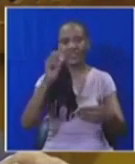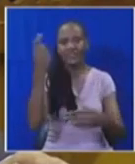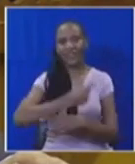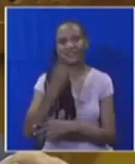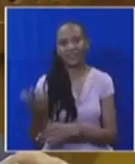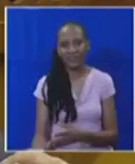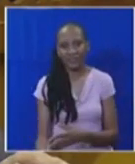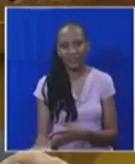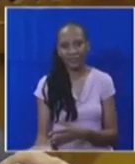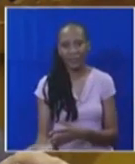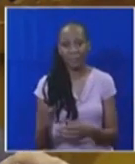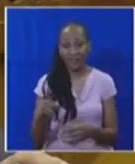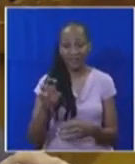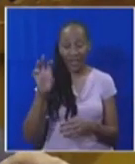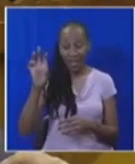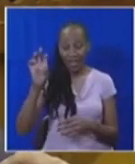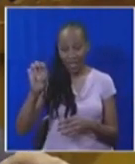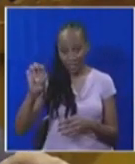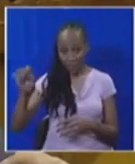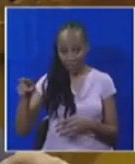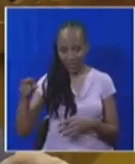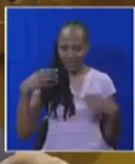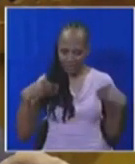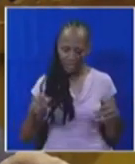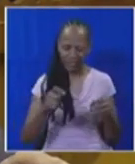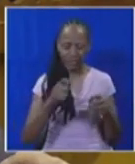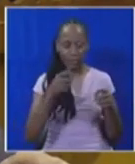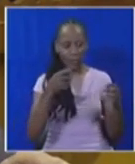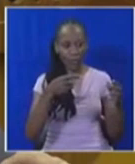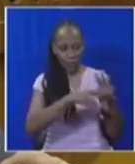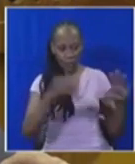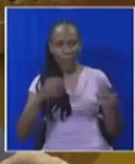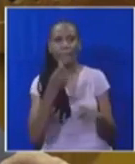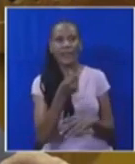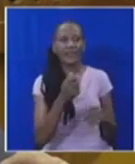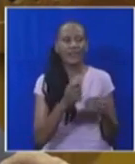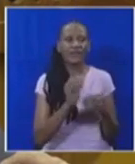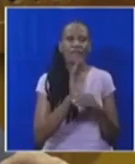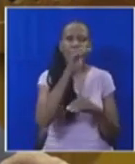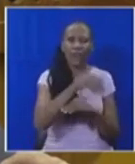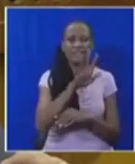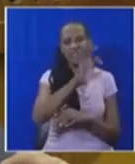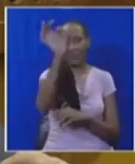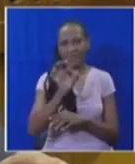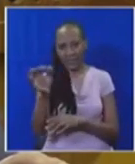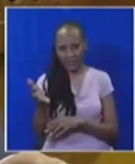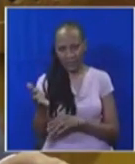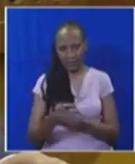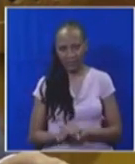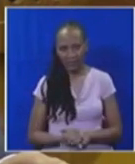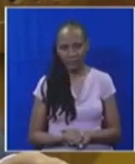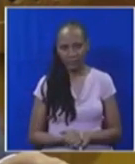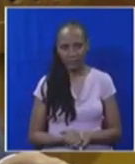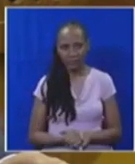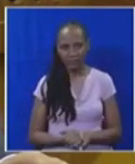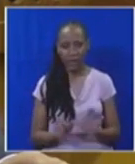15. They've also pointed out that Eskom charges interest at prime plus 5%. Despite an